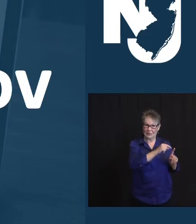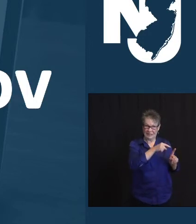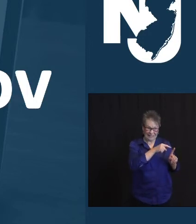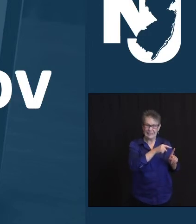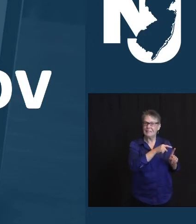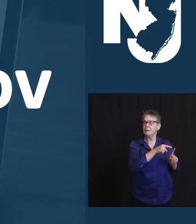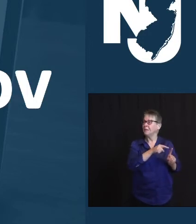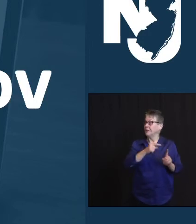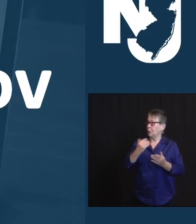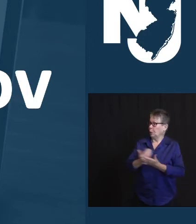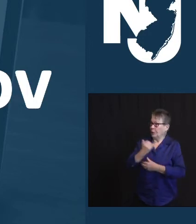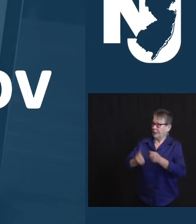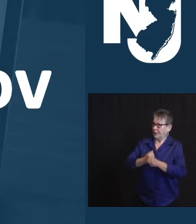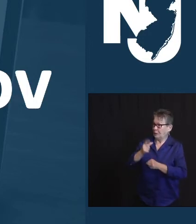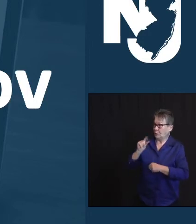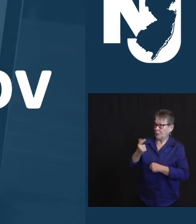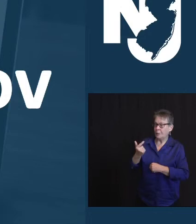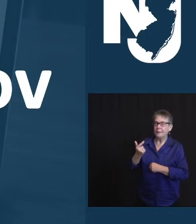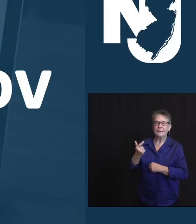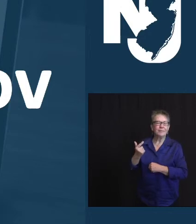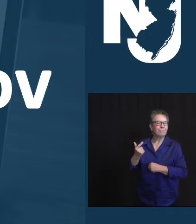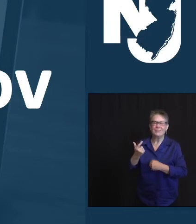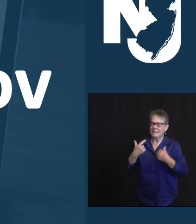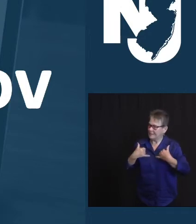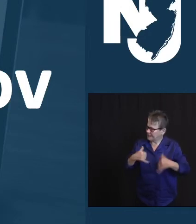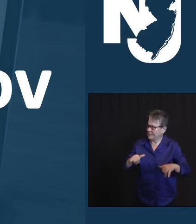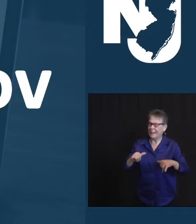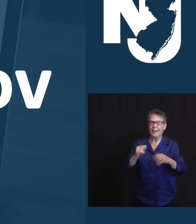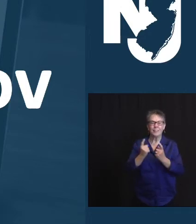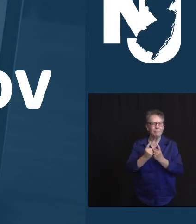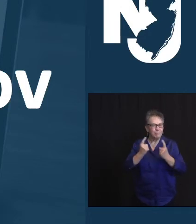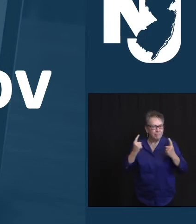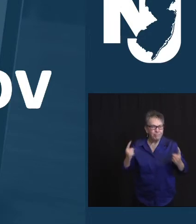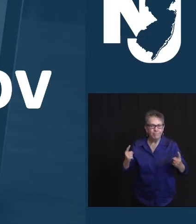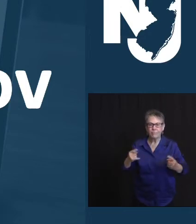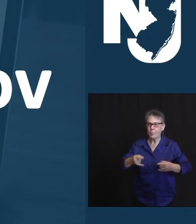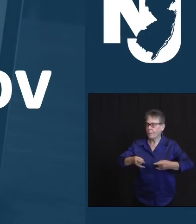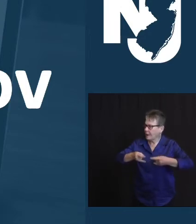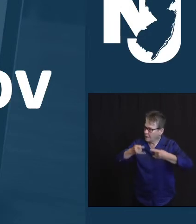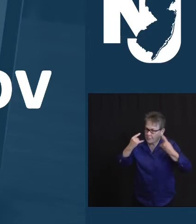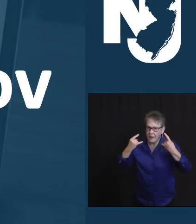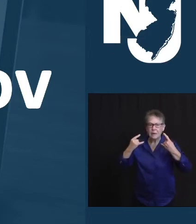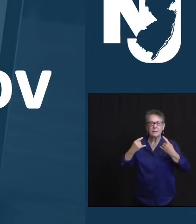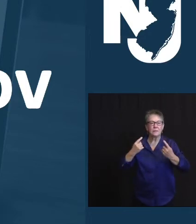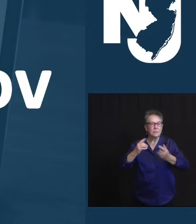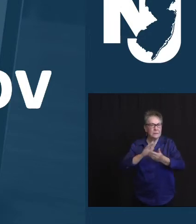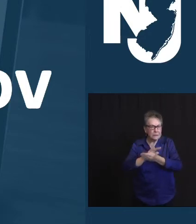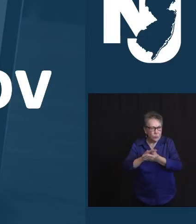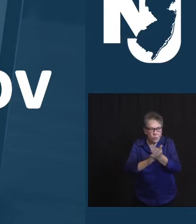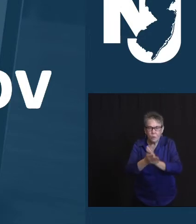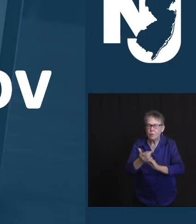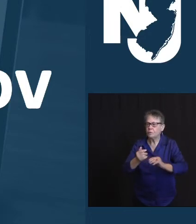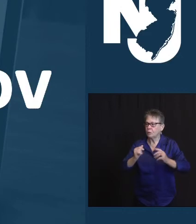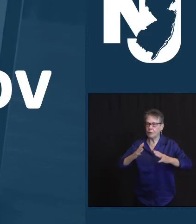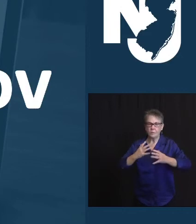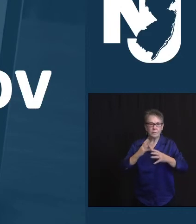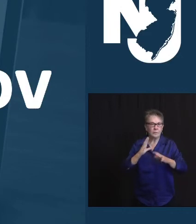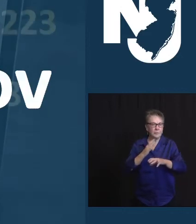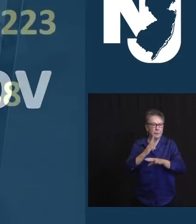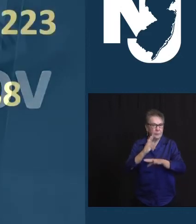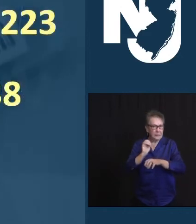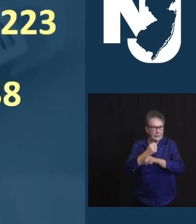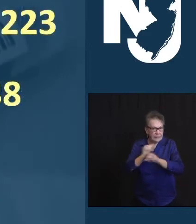every life we can, to push these numbers down, and to gain the upper hand against this virus. And